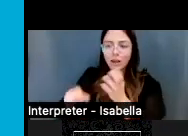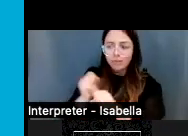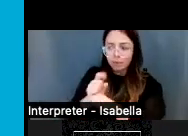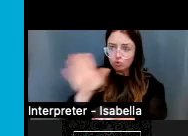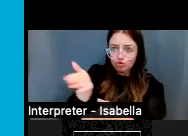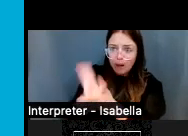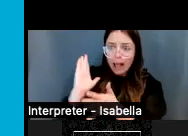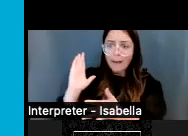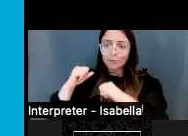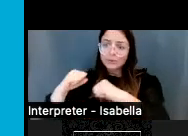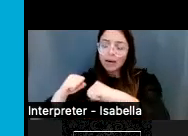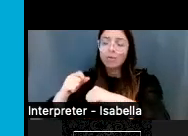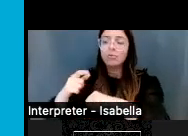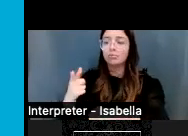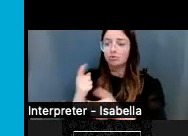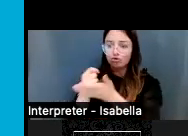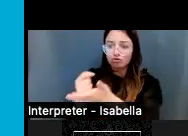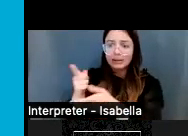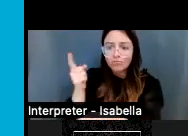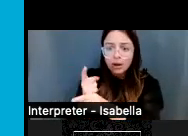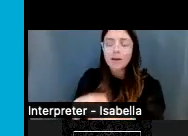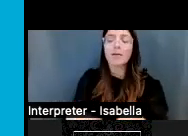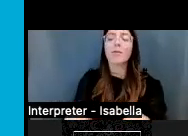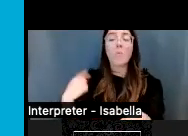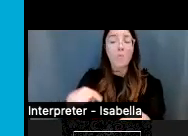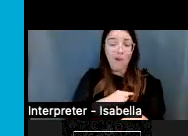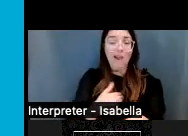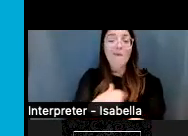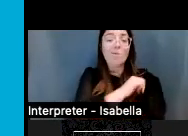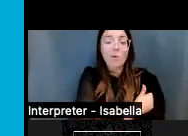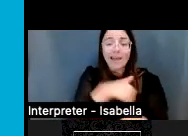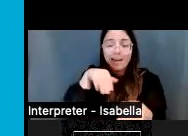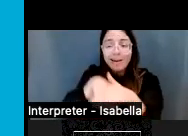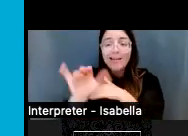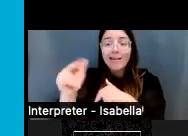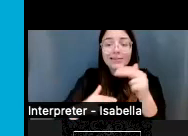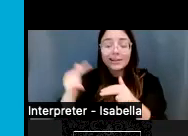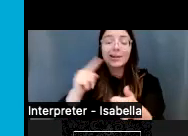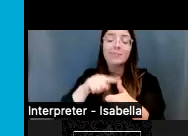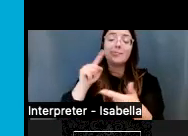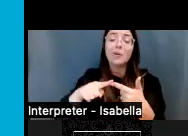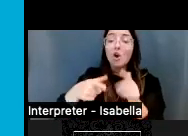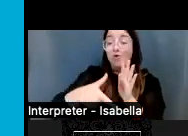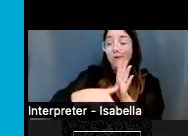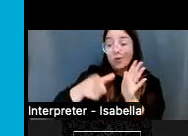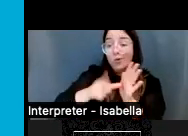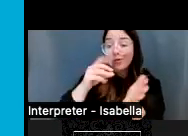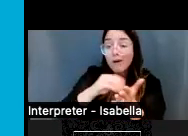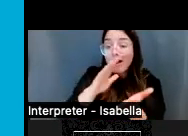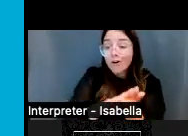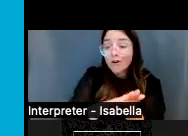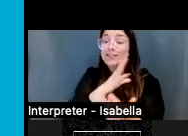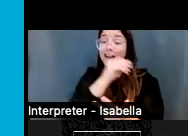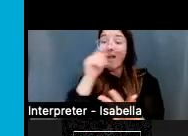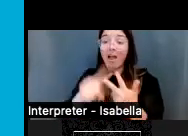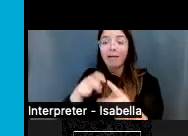authority to go into those settings, review records, and talk with people directly. This is a really unique access